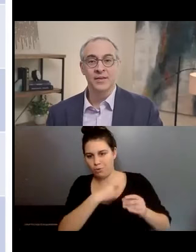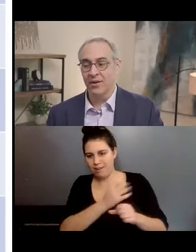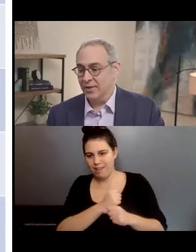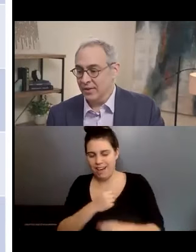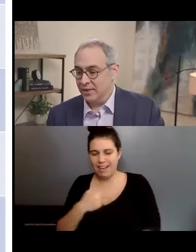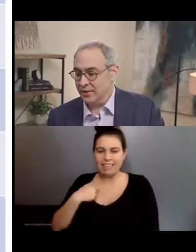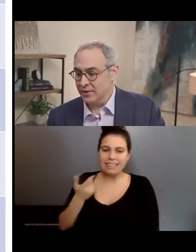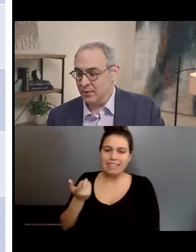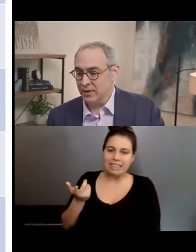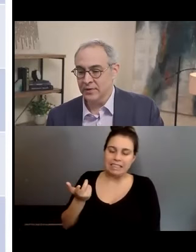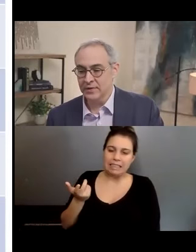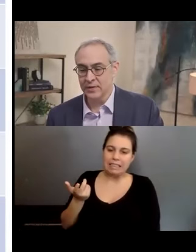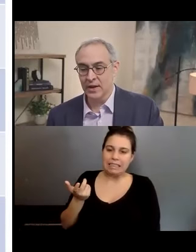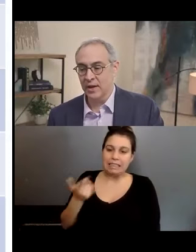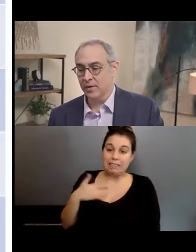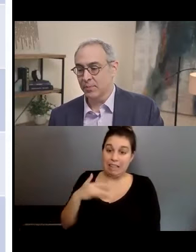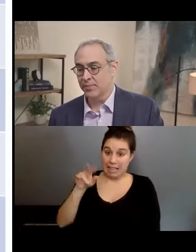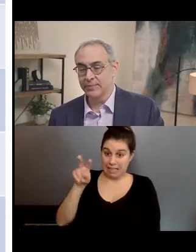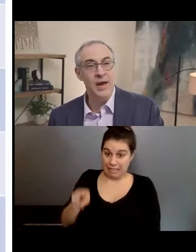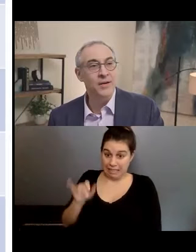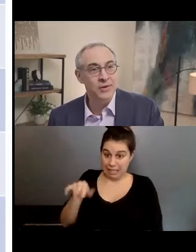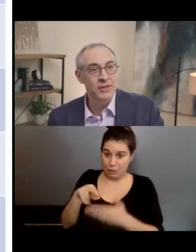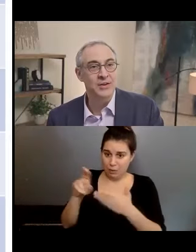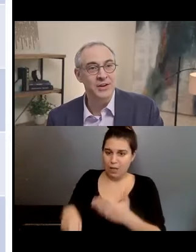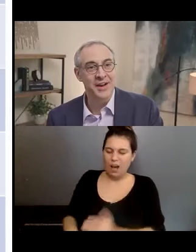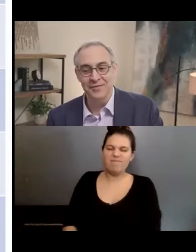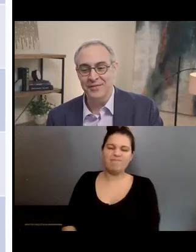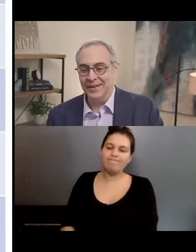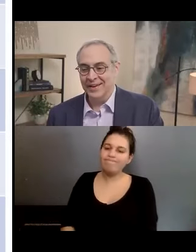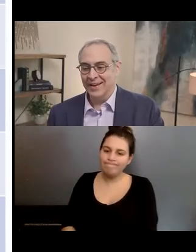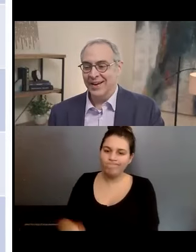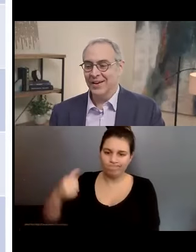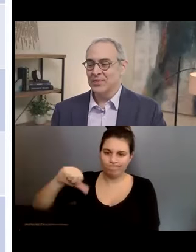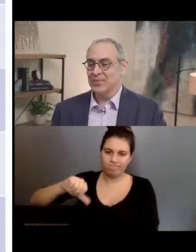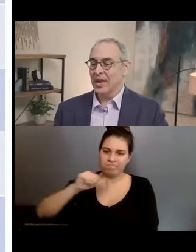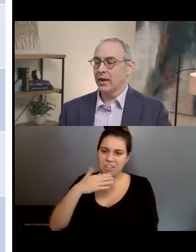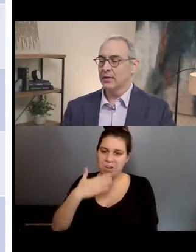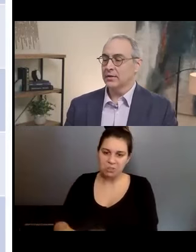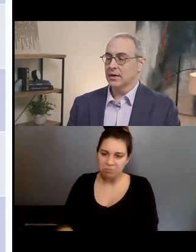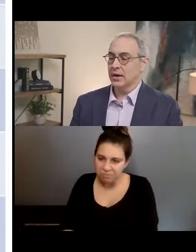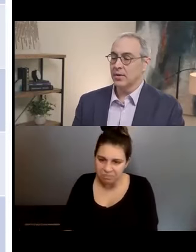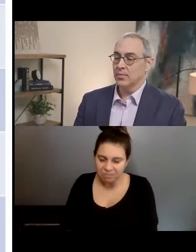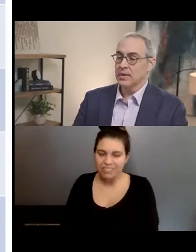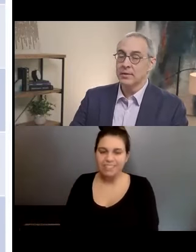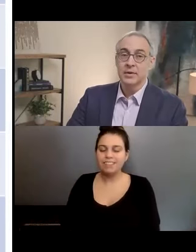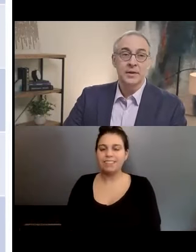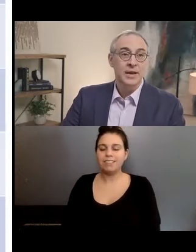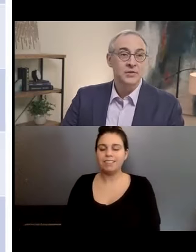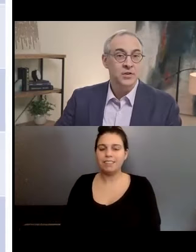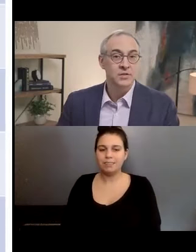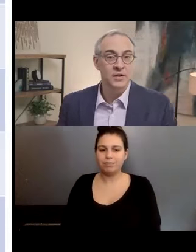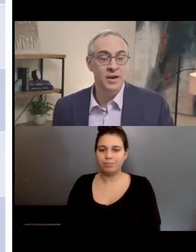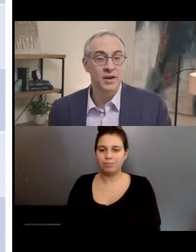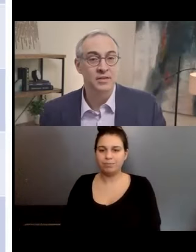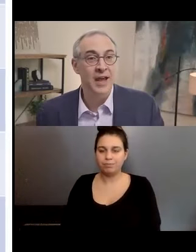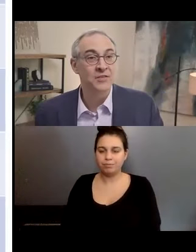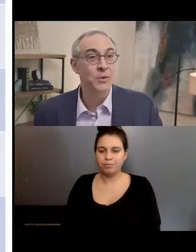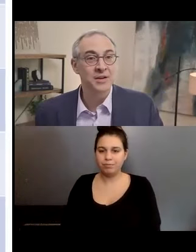like, no, this was not really good enough. And actually